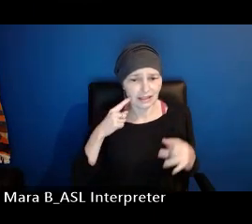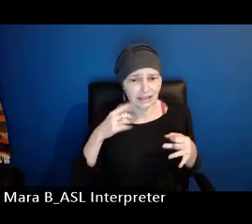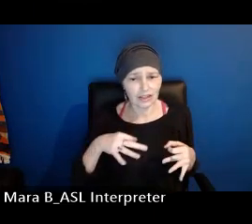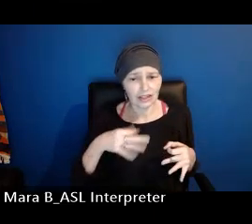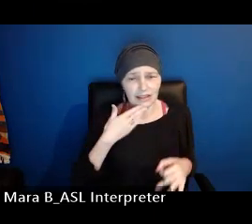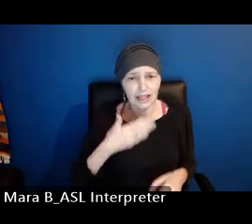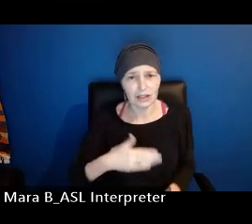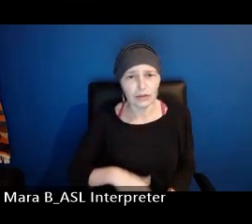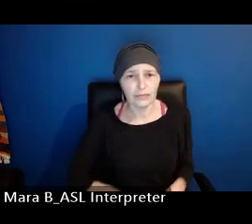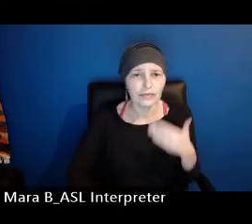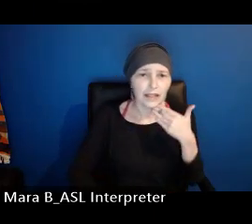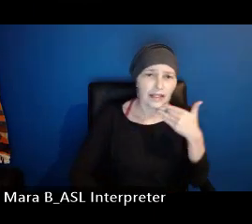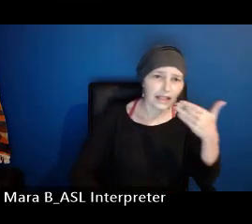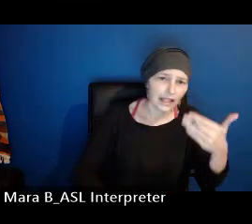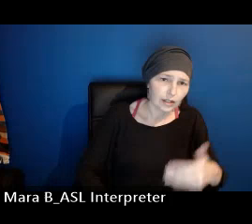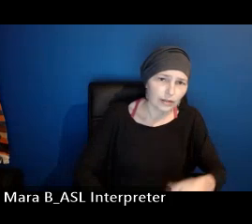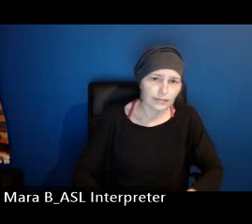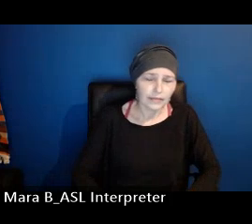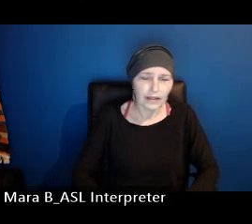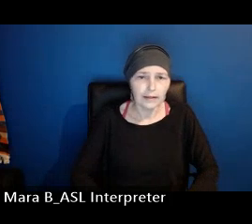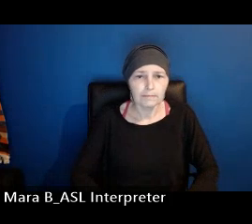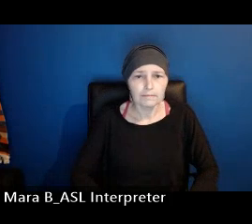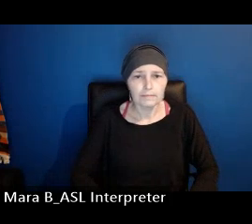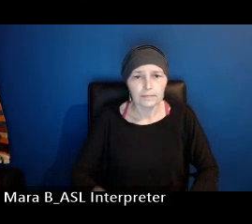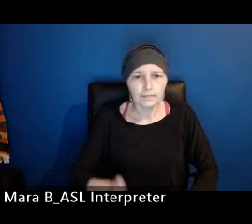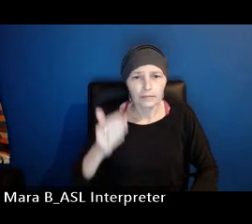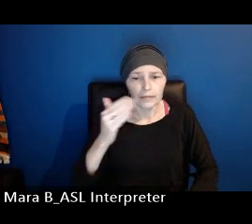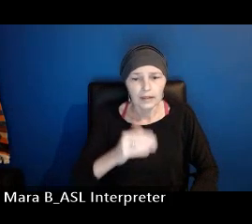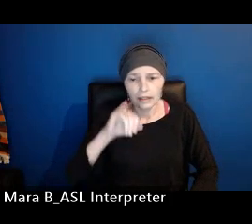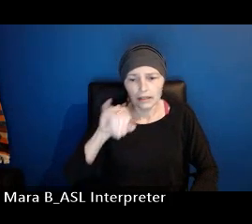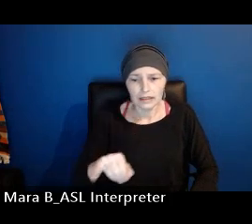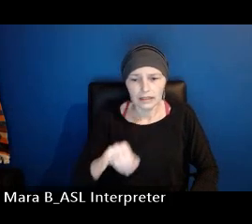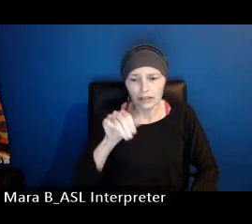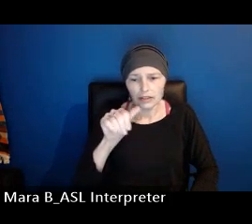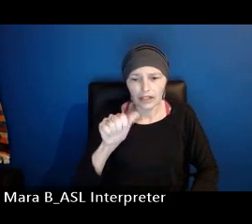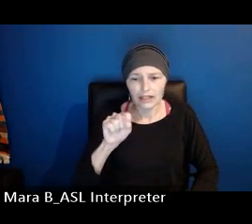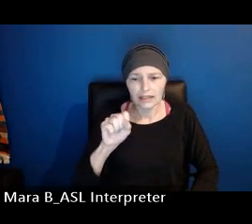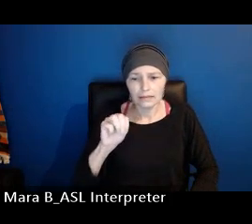Cheryl. All right, our next speaker is Jasmine Kim.